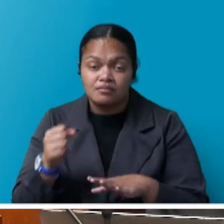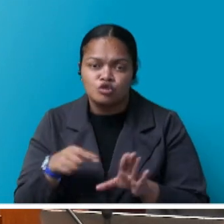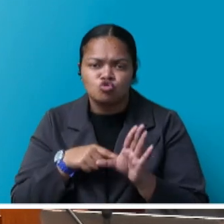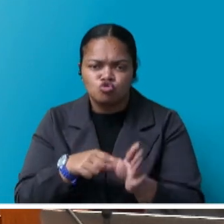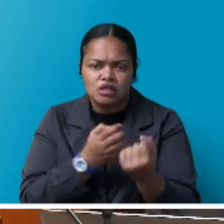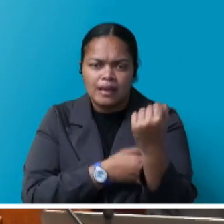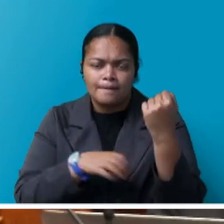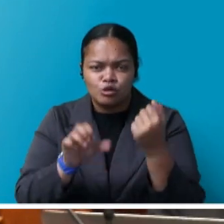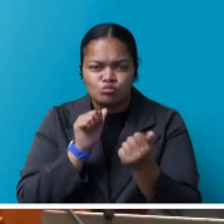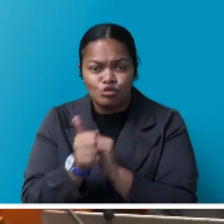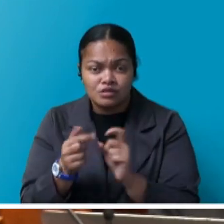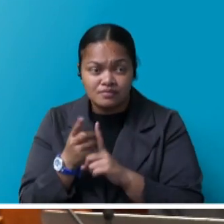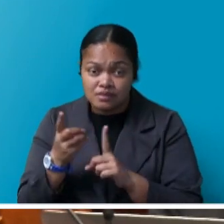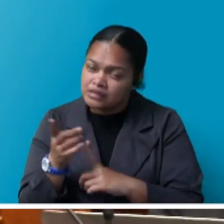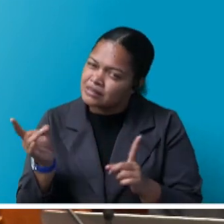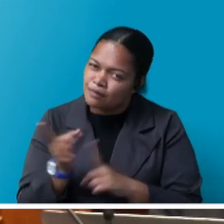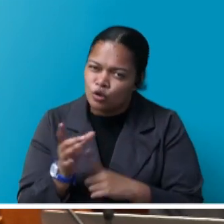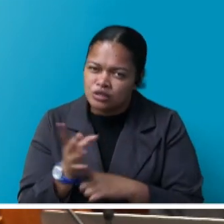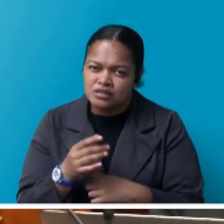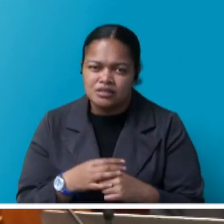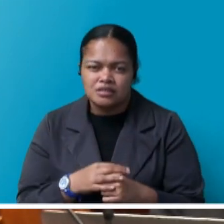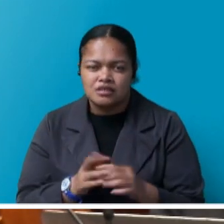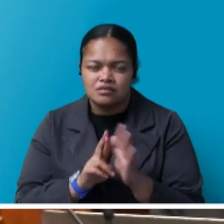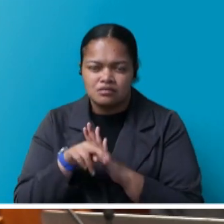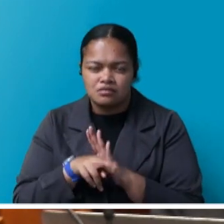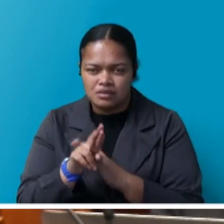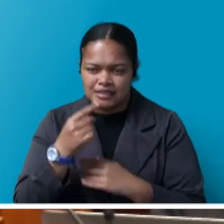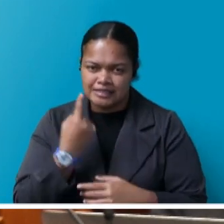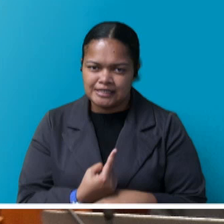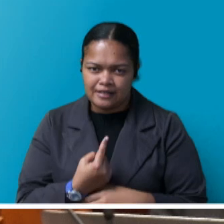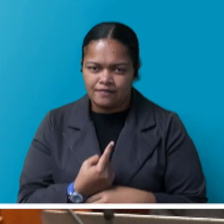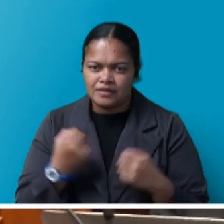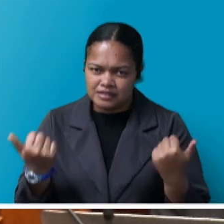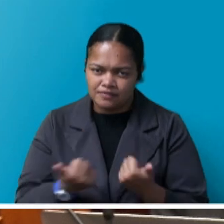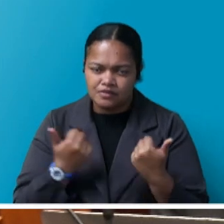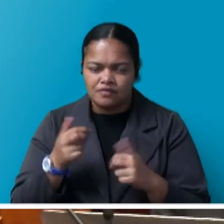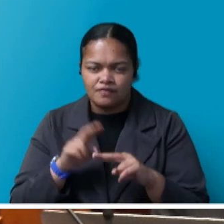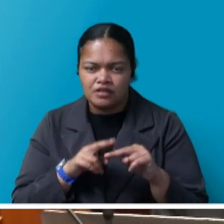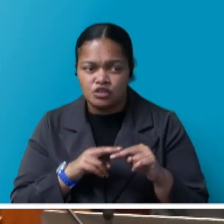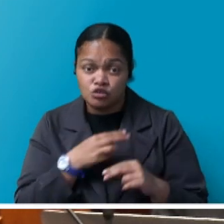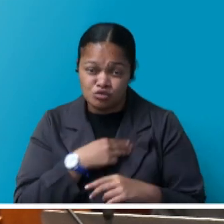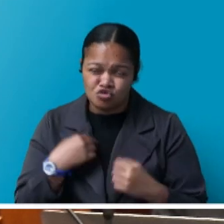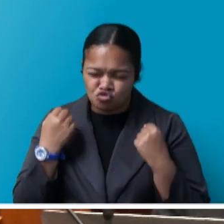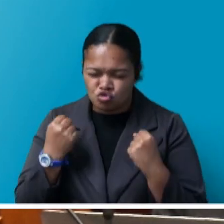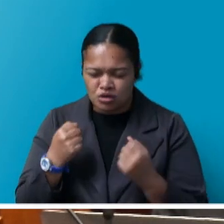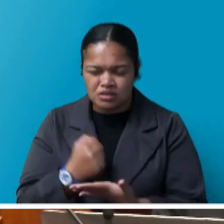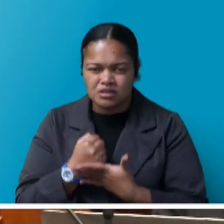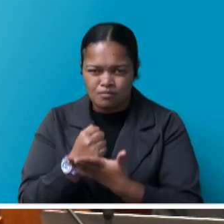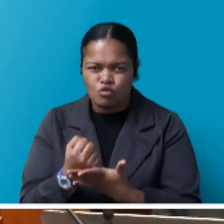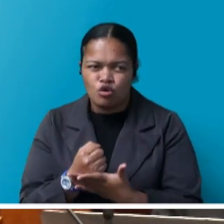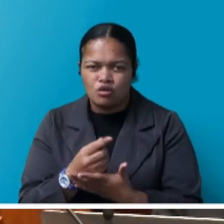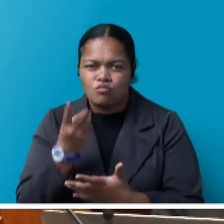empowerment and sports development is critical to fostering a resilient and self-sufficient Fiji. The ministry strongly supports initiatives such as the